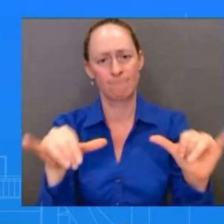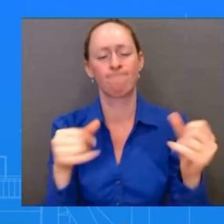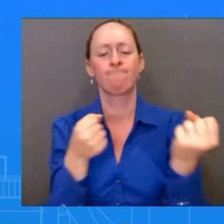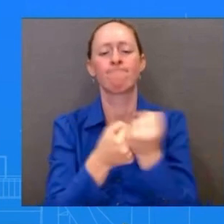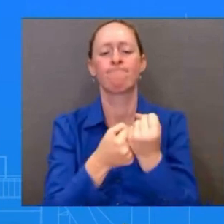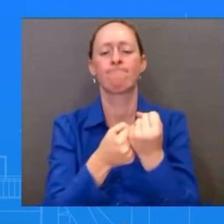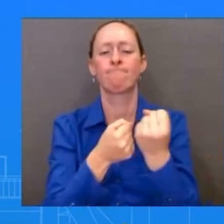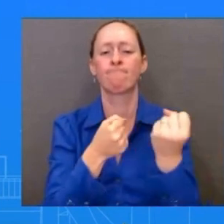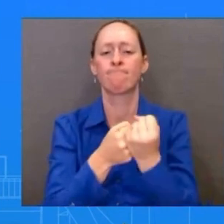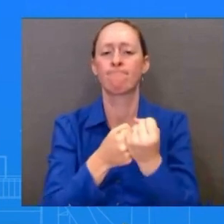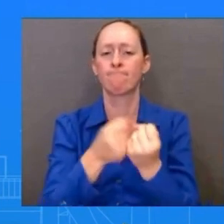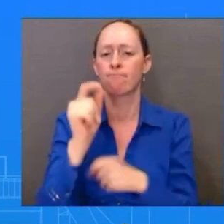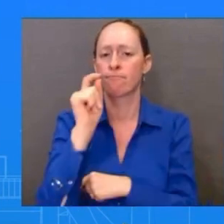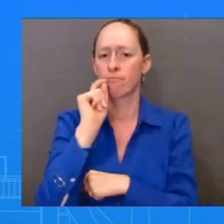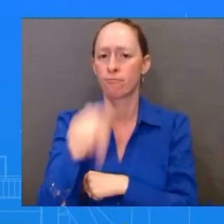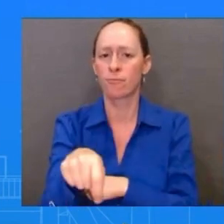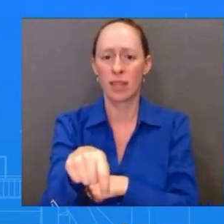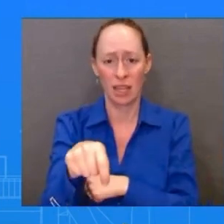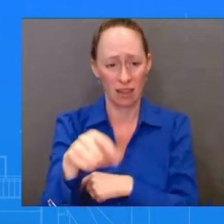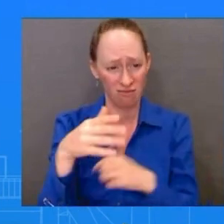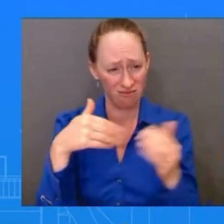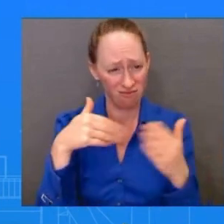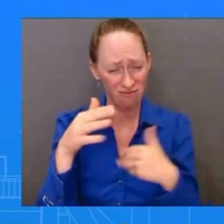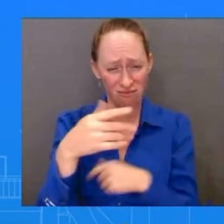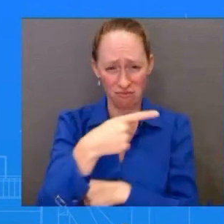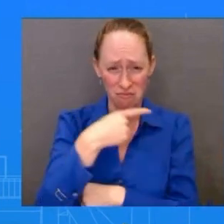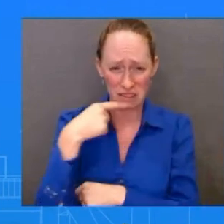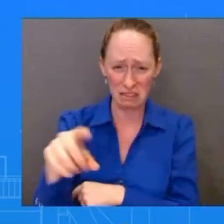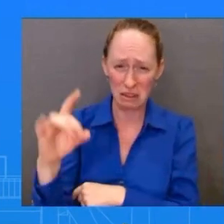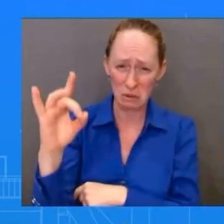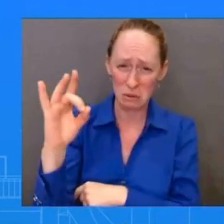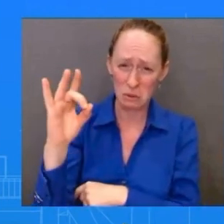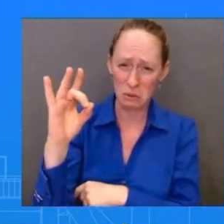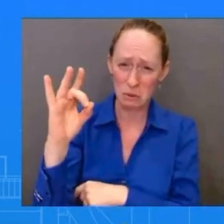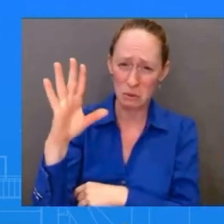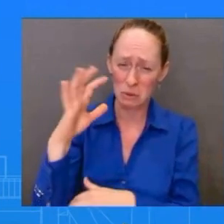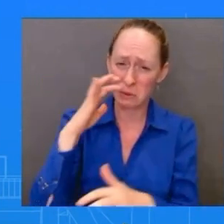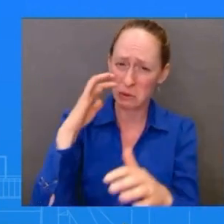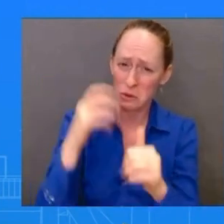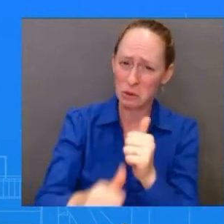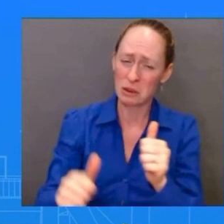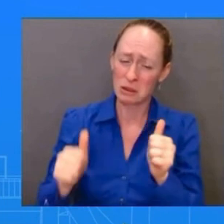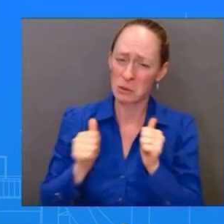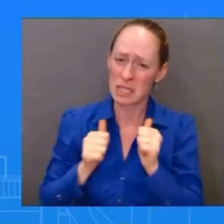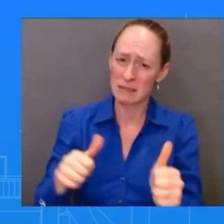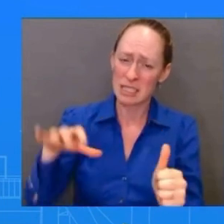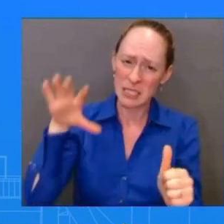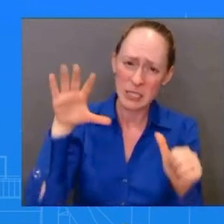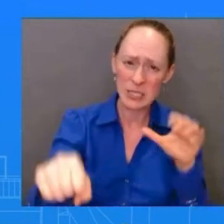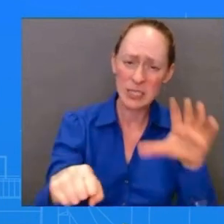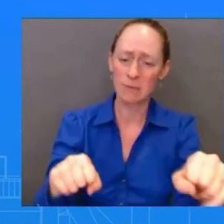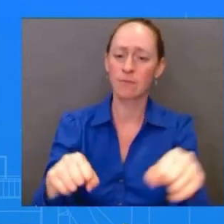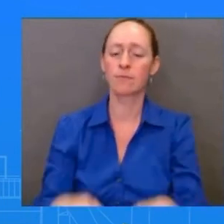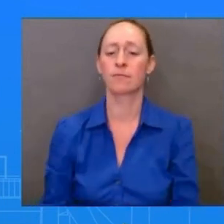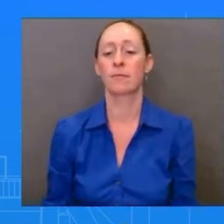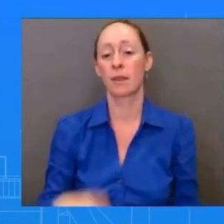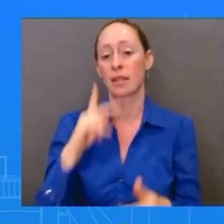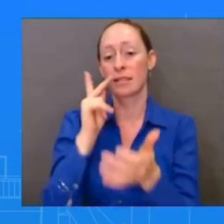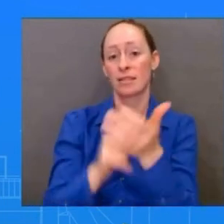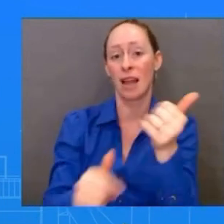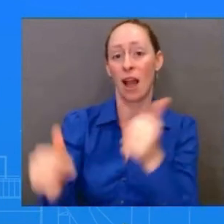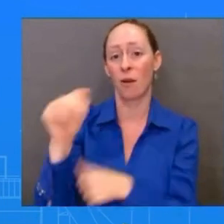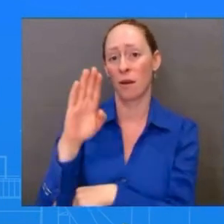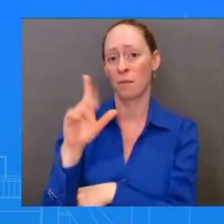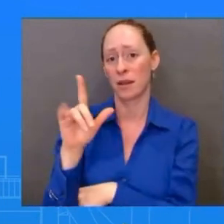Secretary sent, Secretary Blinken, as you all know, is carrying that message with him on his trip to Ukraine today. And it's